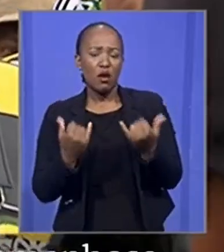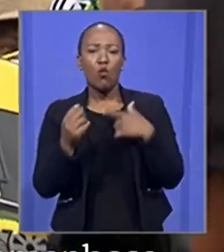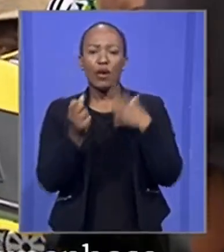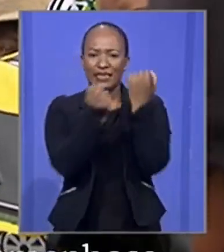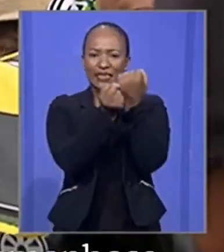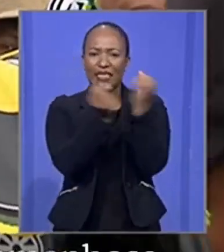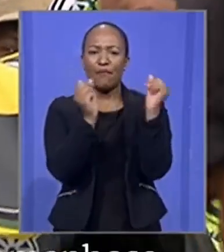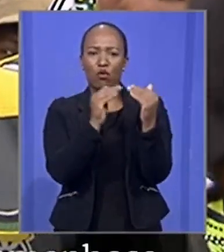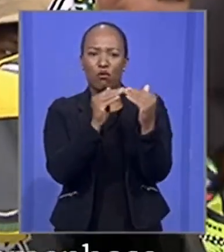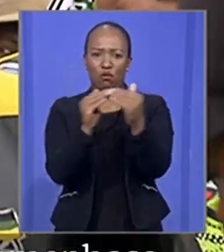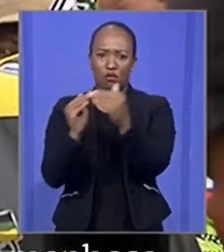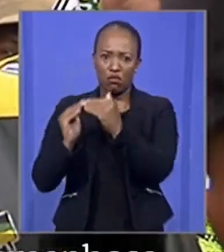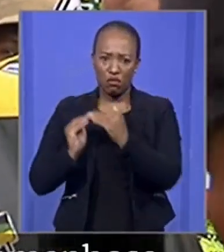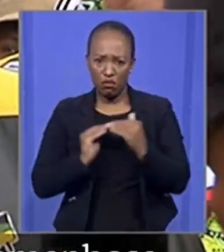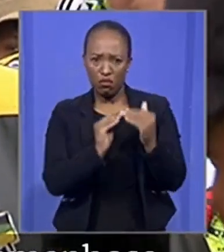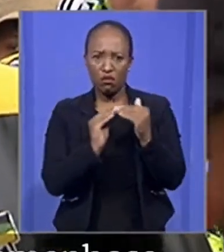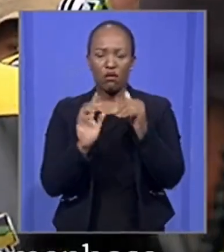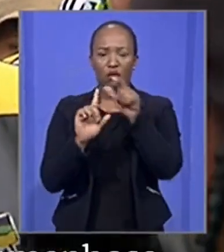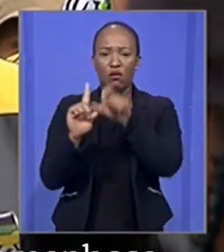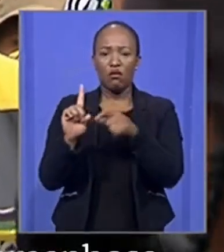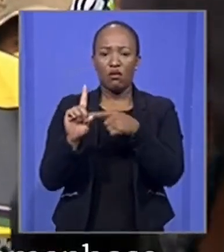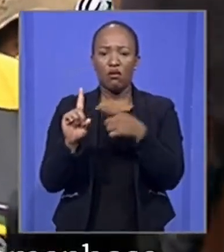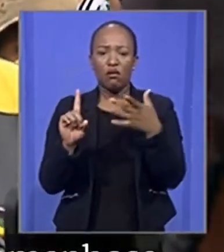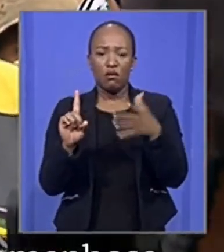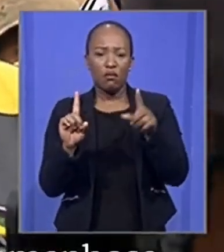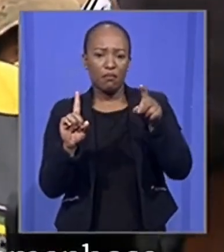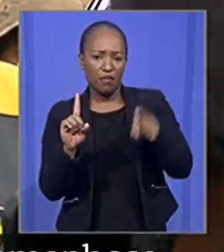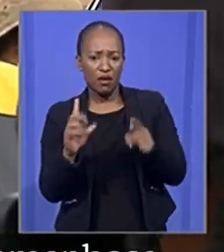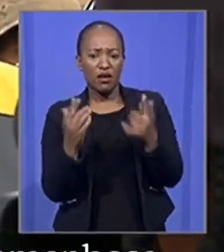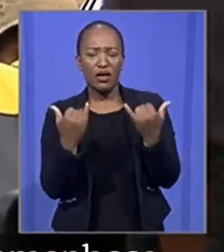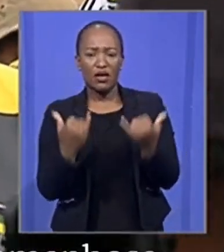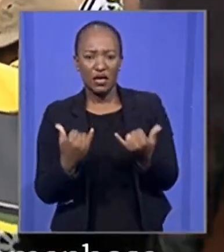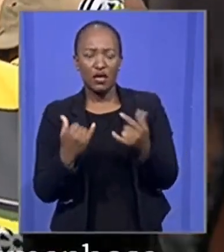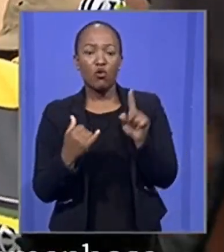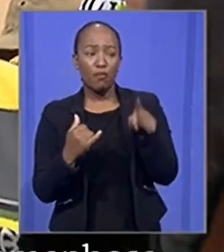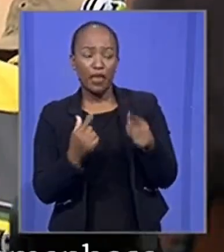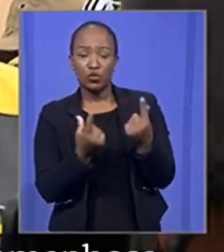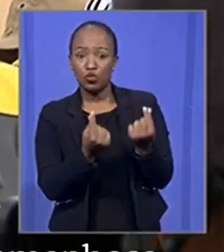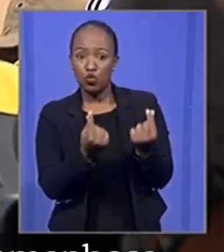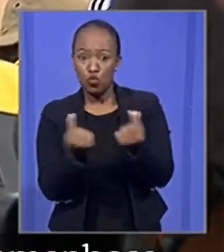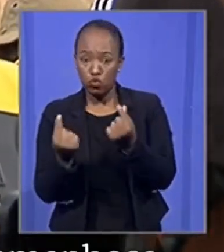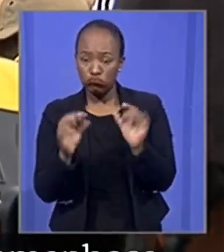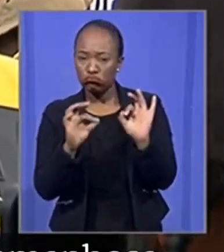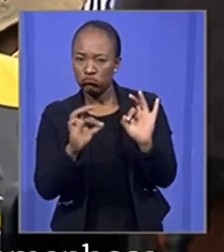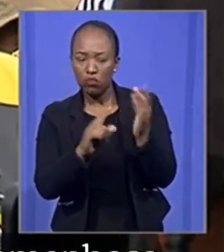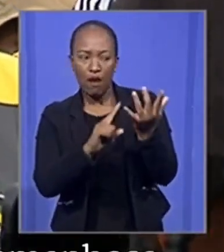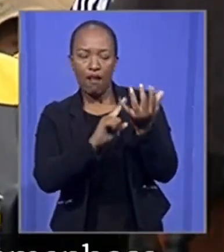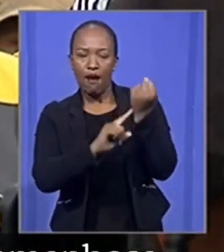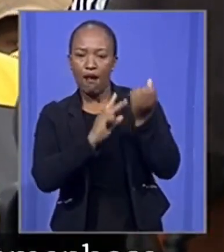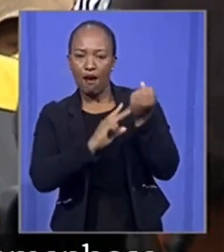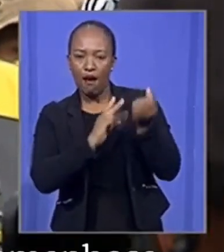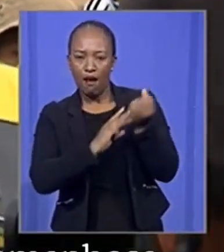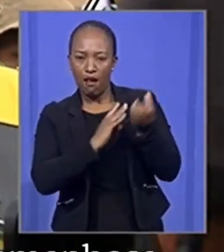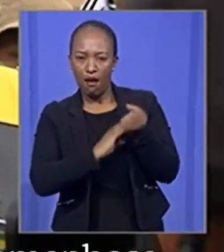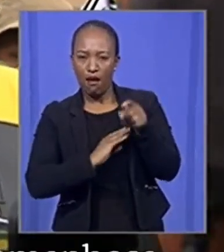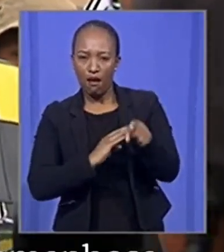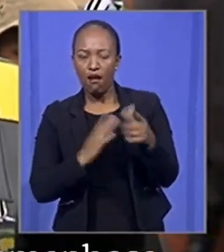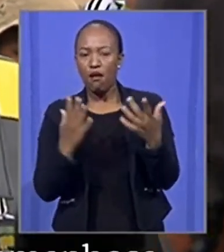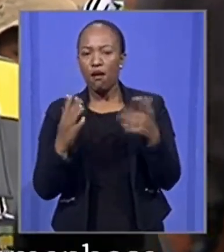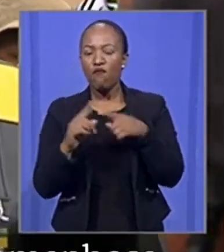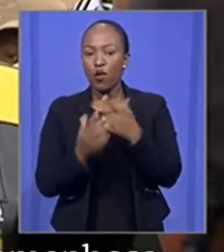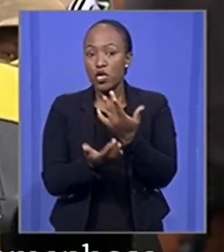democracy works extremely well, it is robust, and it will deliver an outcome that is going to continue stabilizing